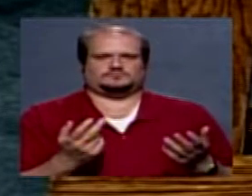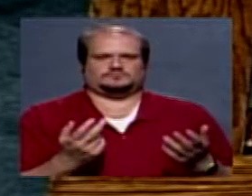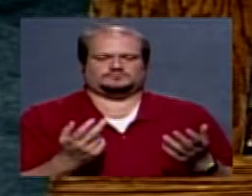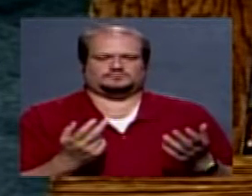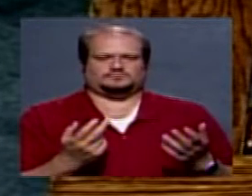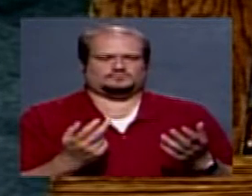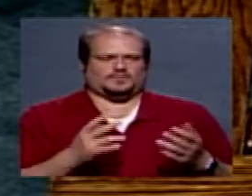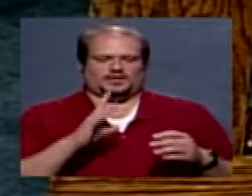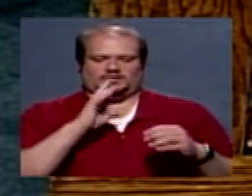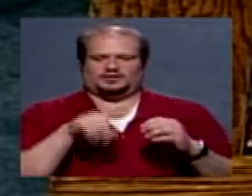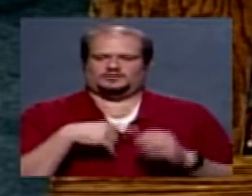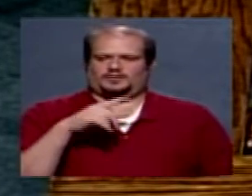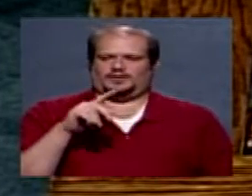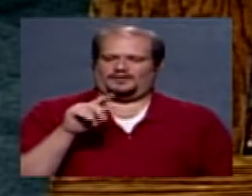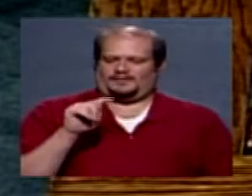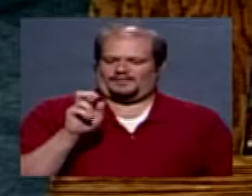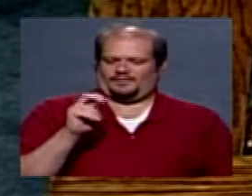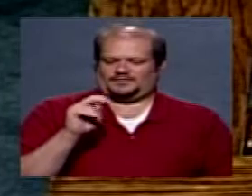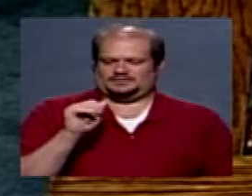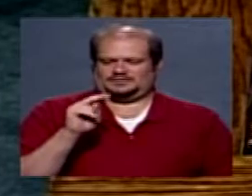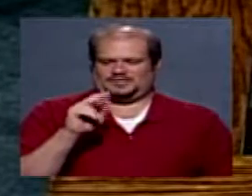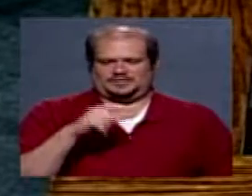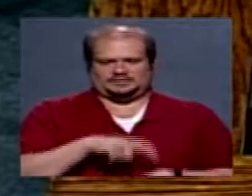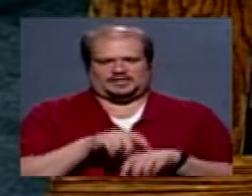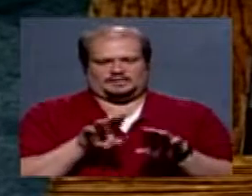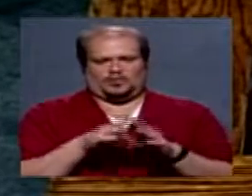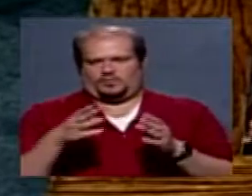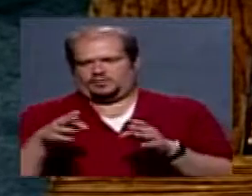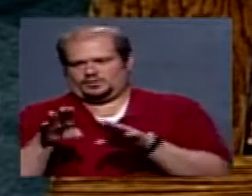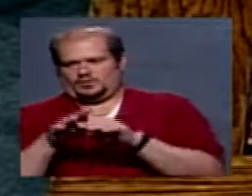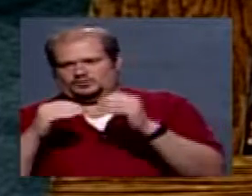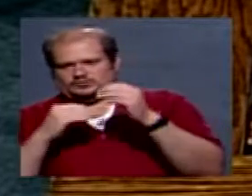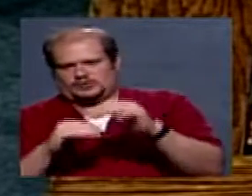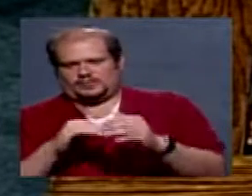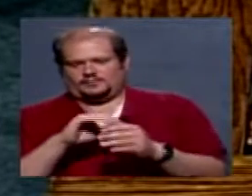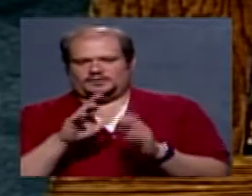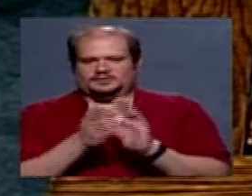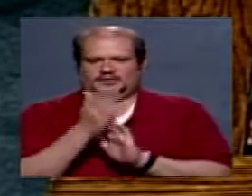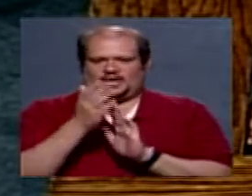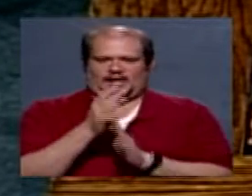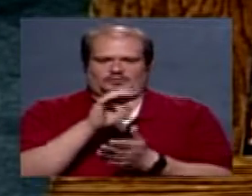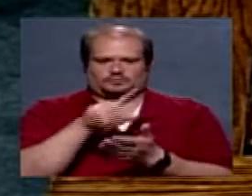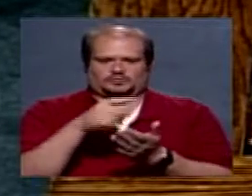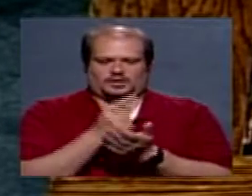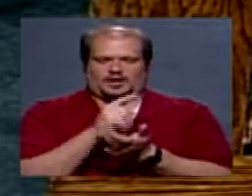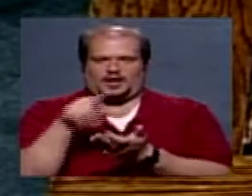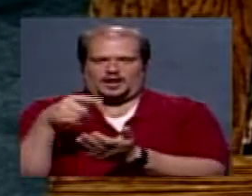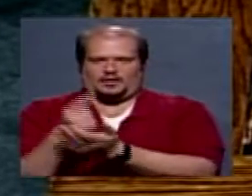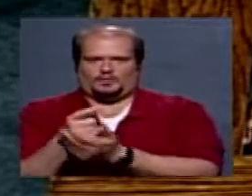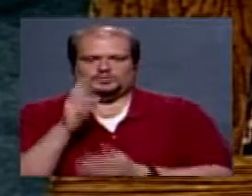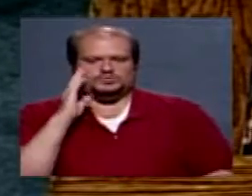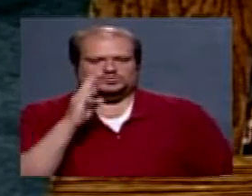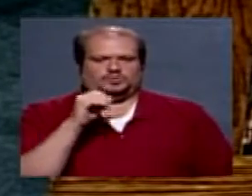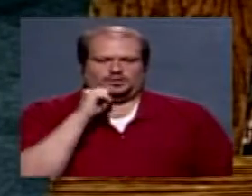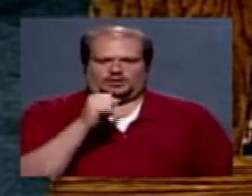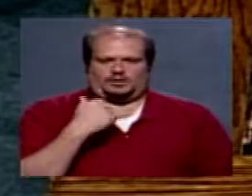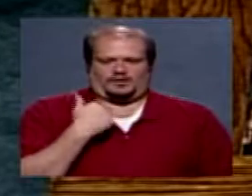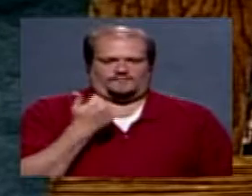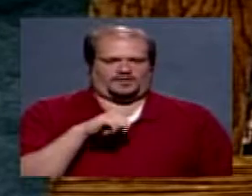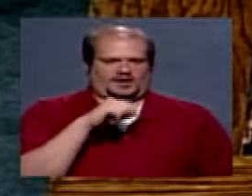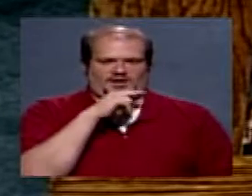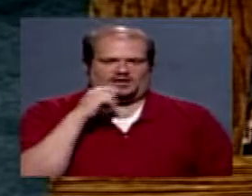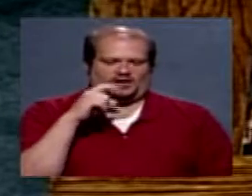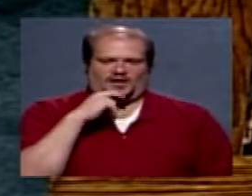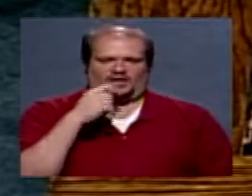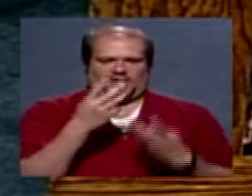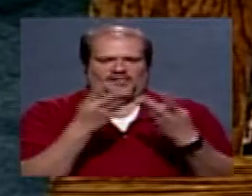we touched on the tenant hours already, so it's, there's limited hours of operation. There will not be any ugly